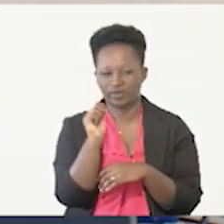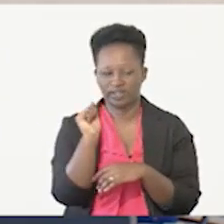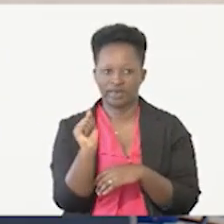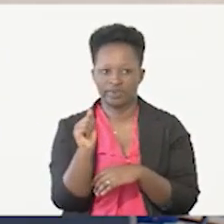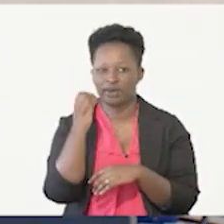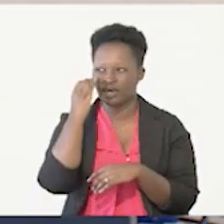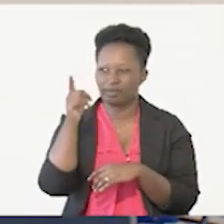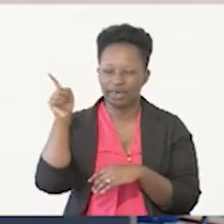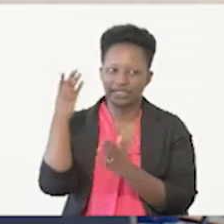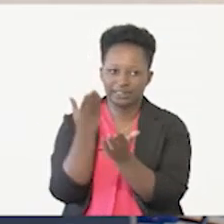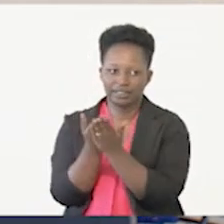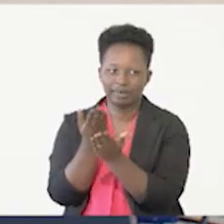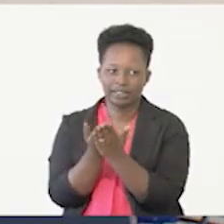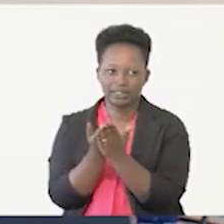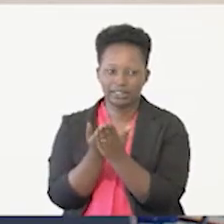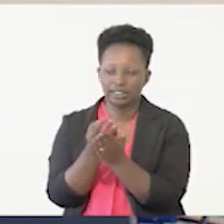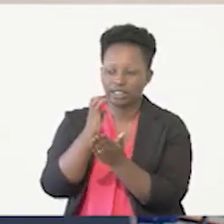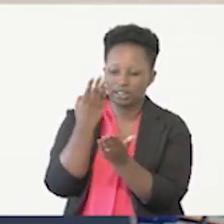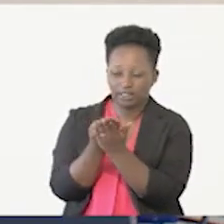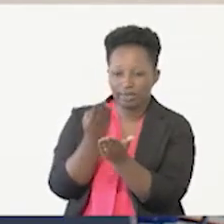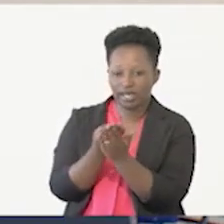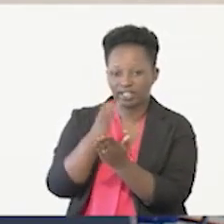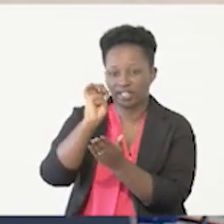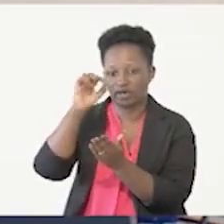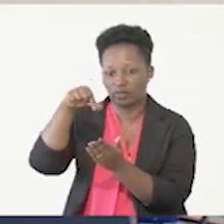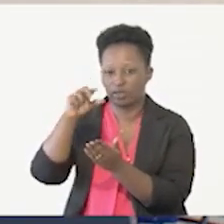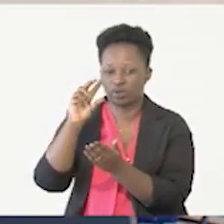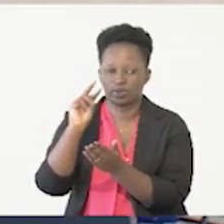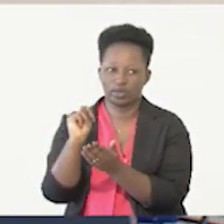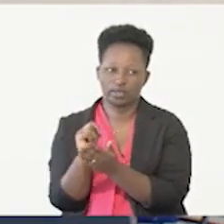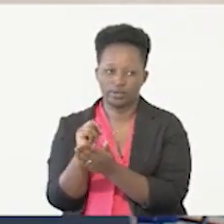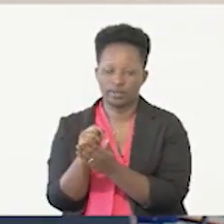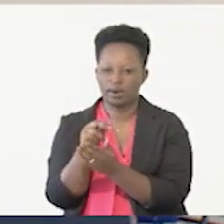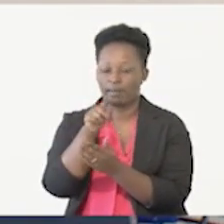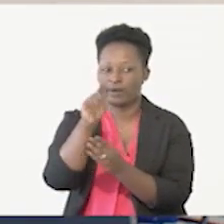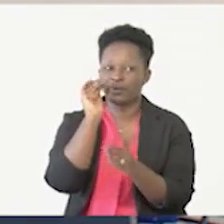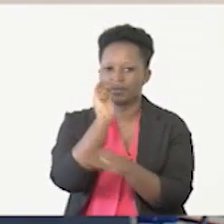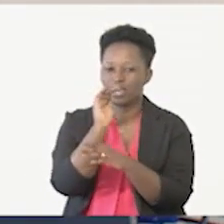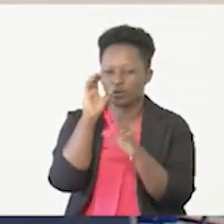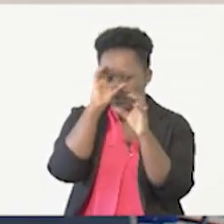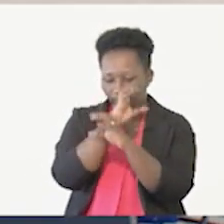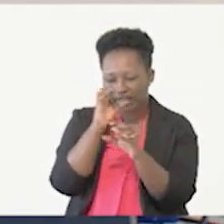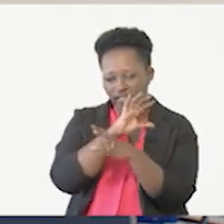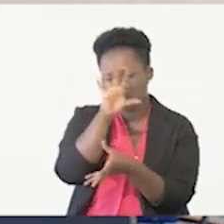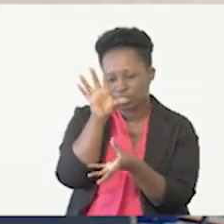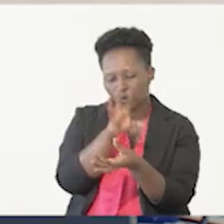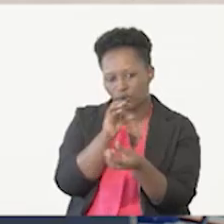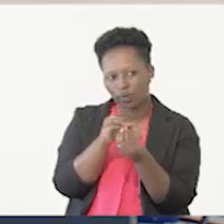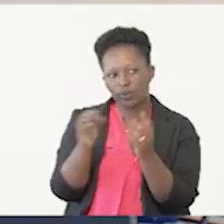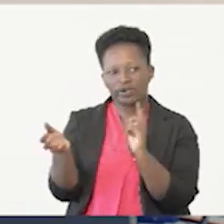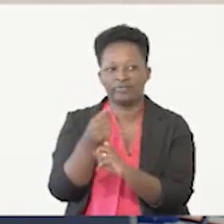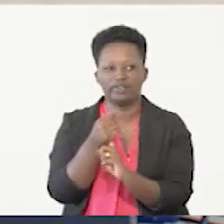if this is the demand equation, part A, they are asking us to find the total revenue of the firm.